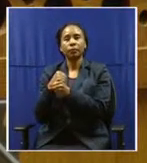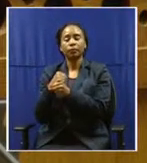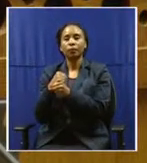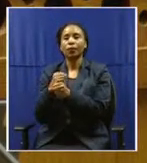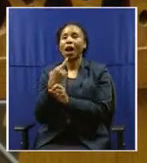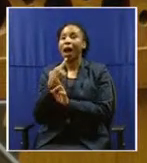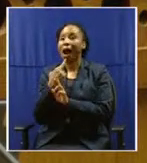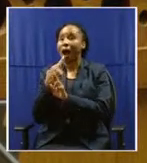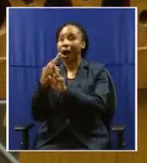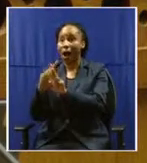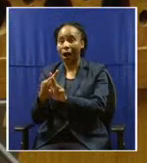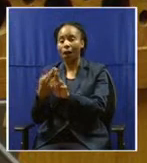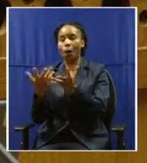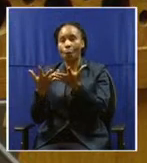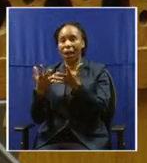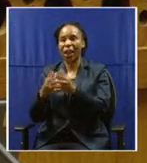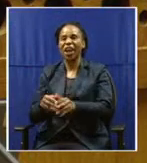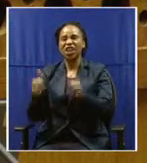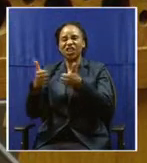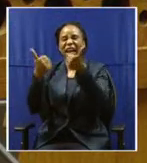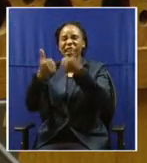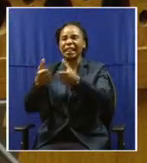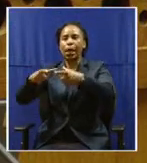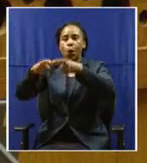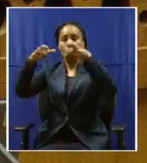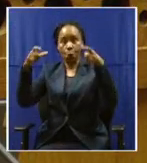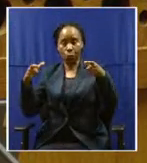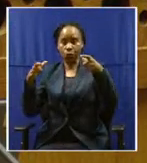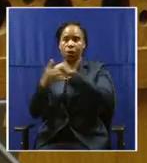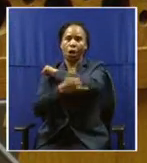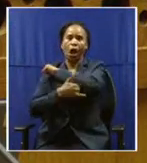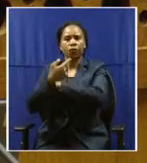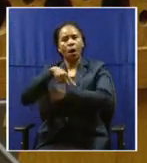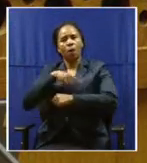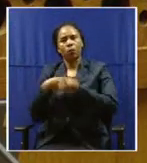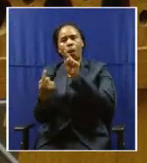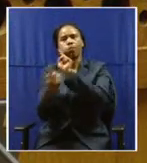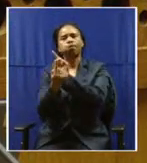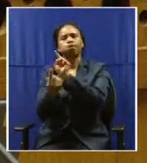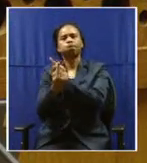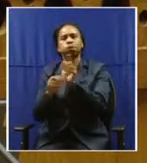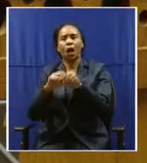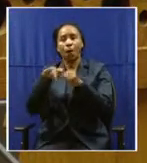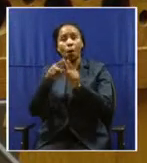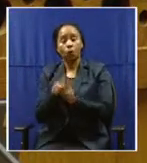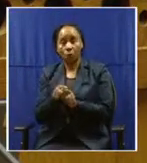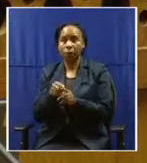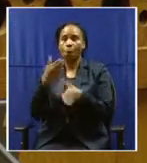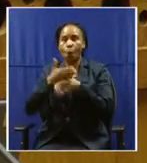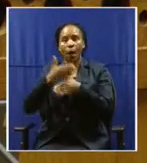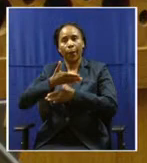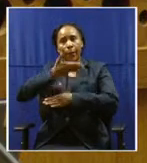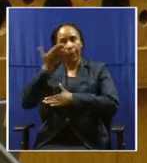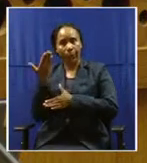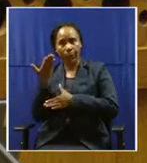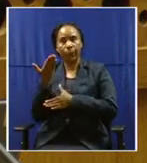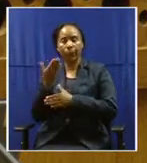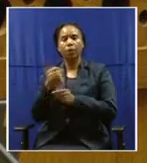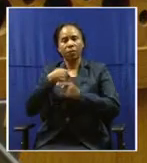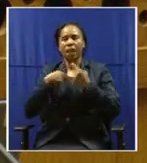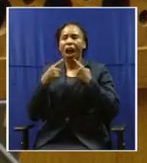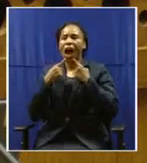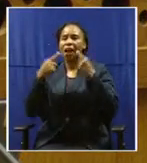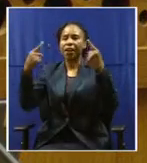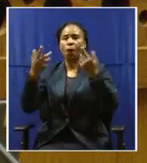the huge challenge our country faces with regard to youth unemployment, I announced that the